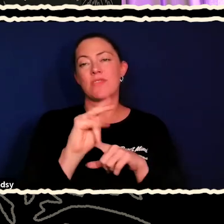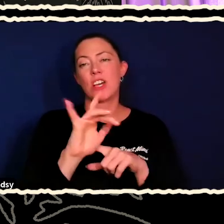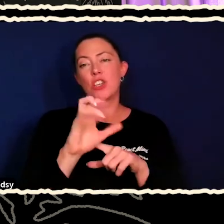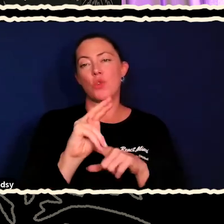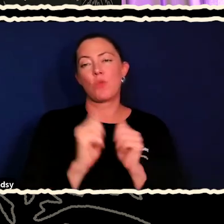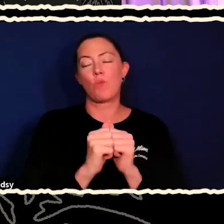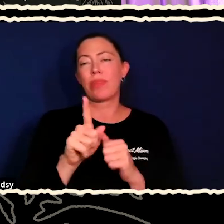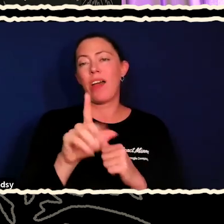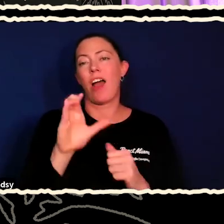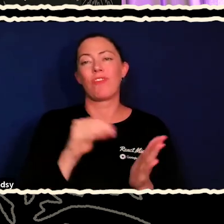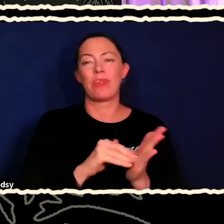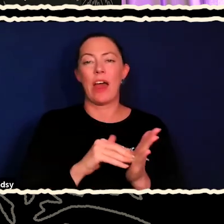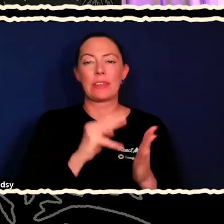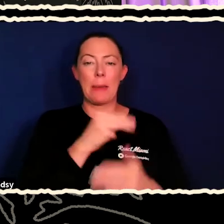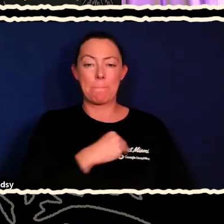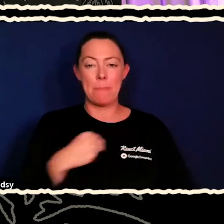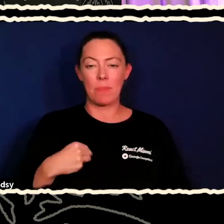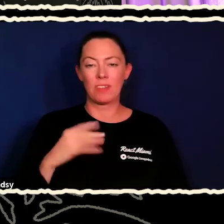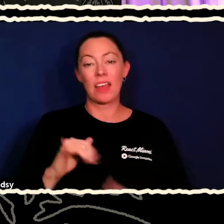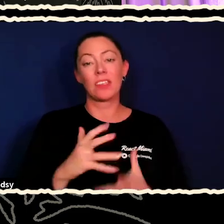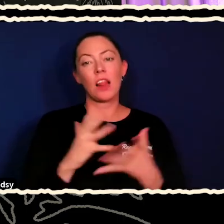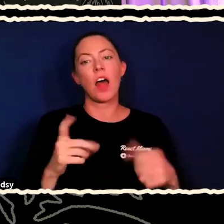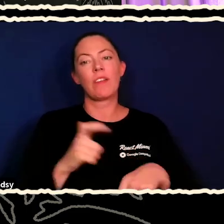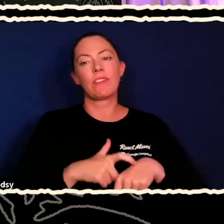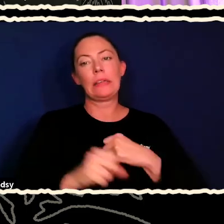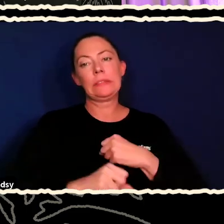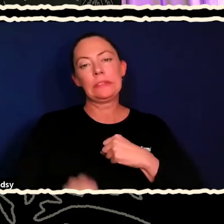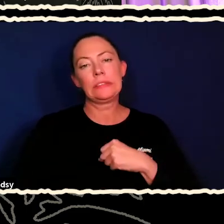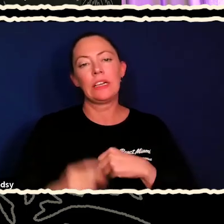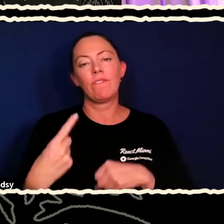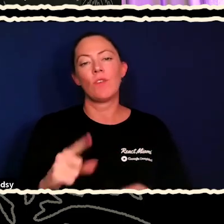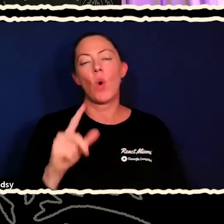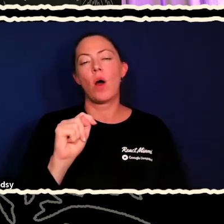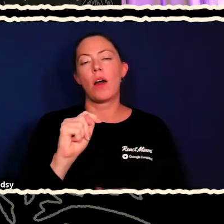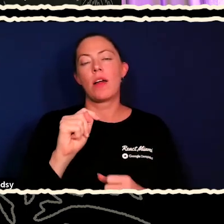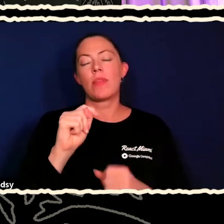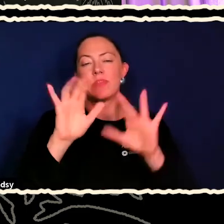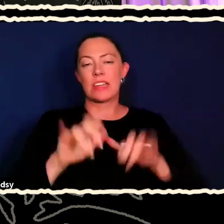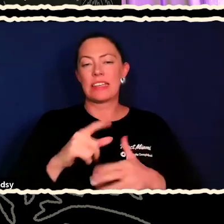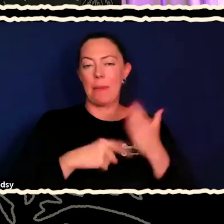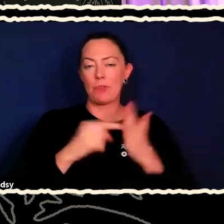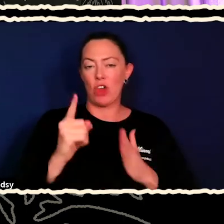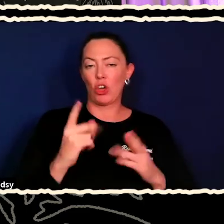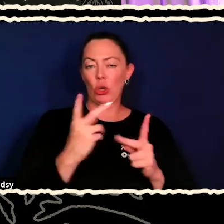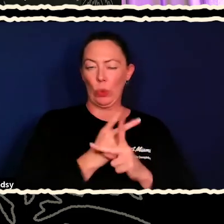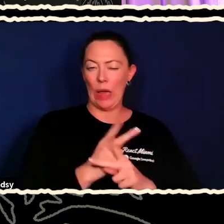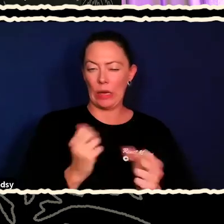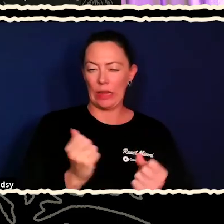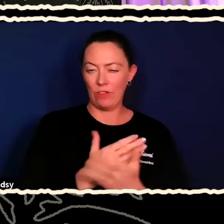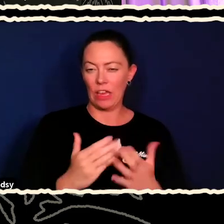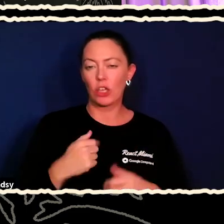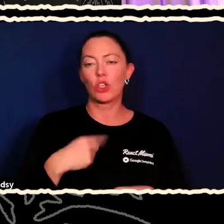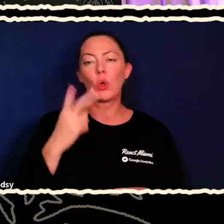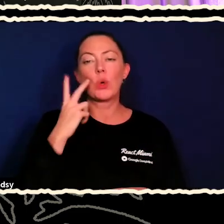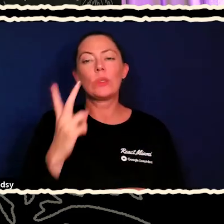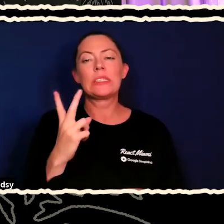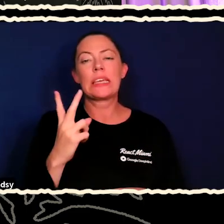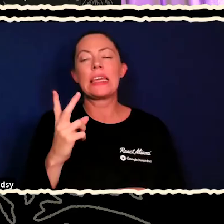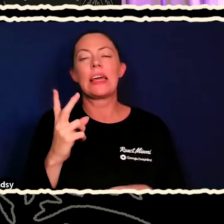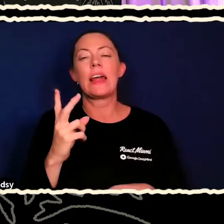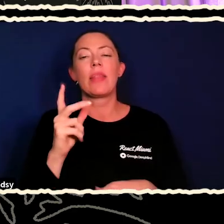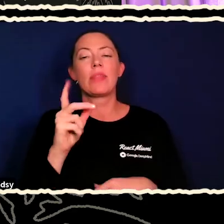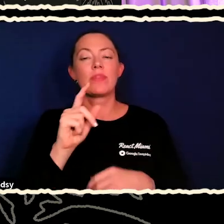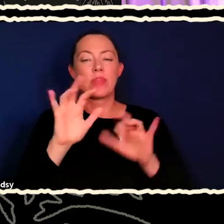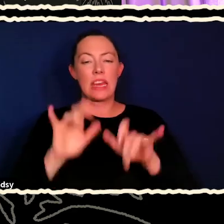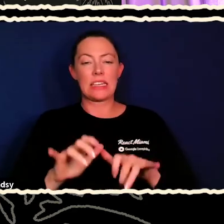that takes a lot of time for the type checker to calculate all of that. And so what's happening here is we're seeing type metrics based on the kind of relation. So this